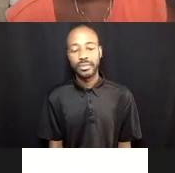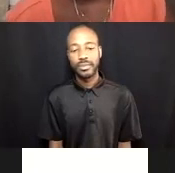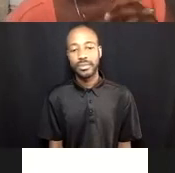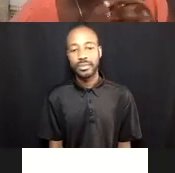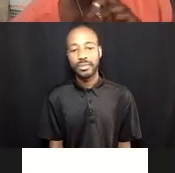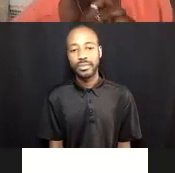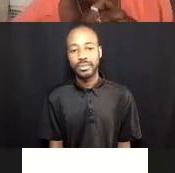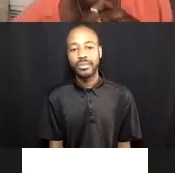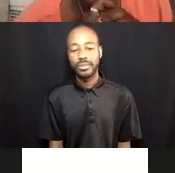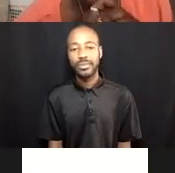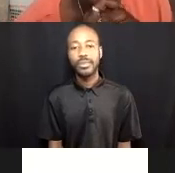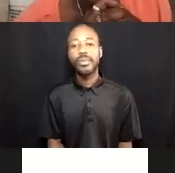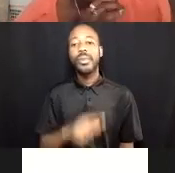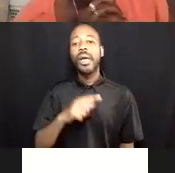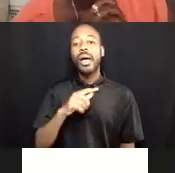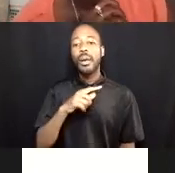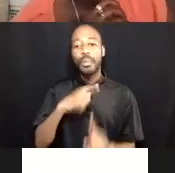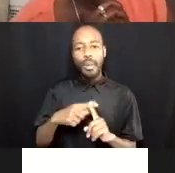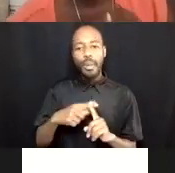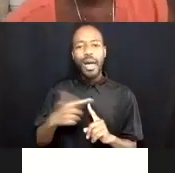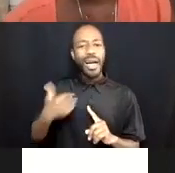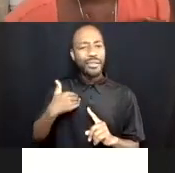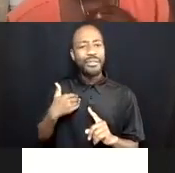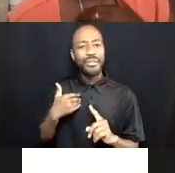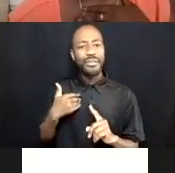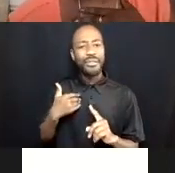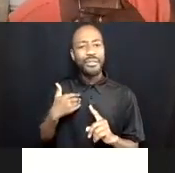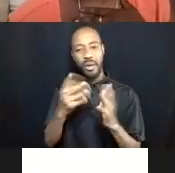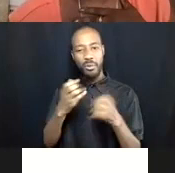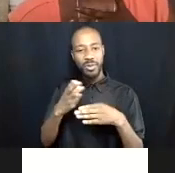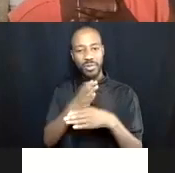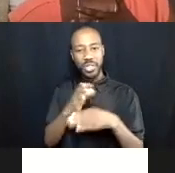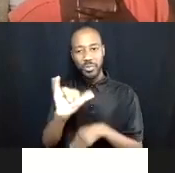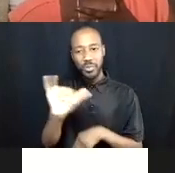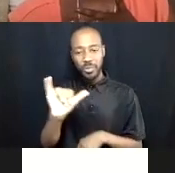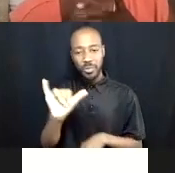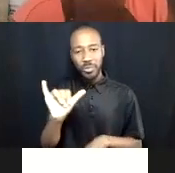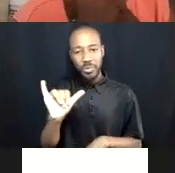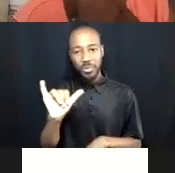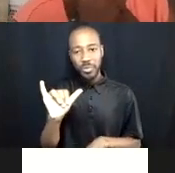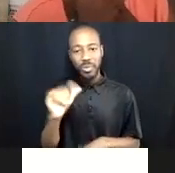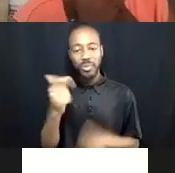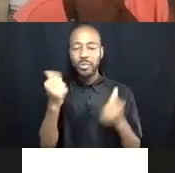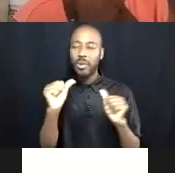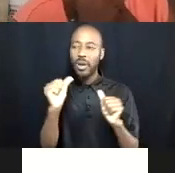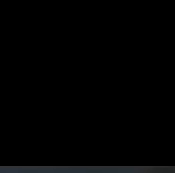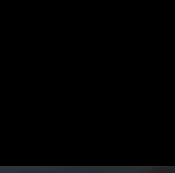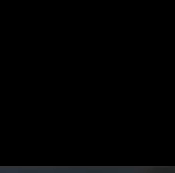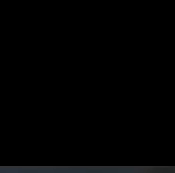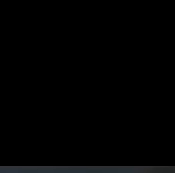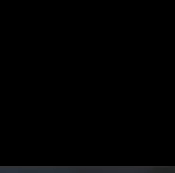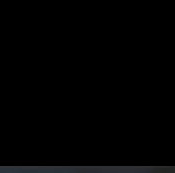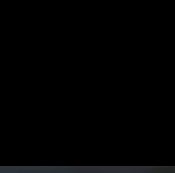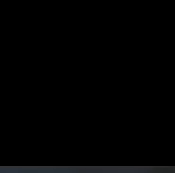I have a video that I want to share, and I'm trying to figure out how to get out of my presentation.